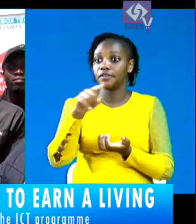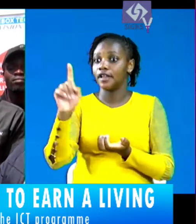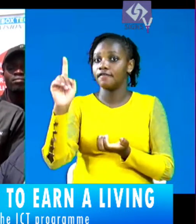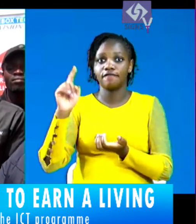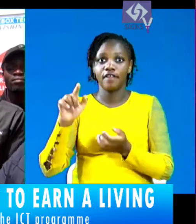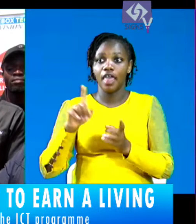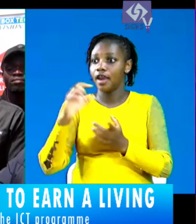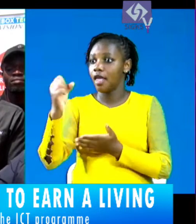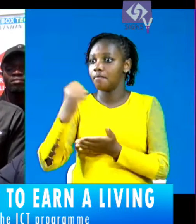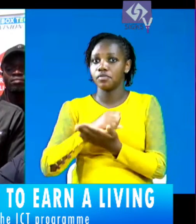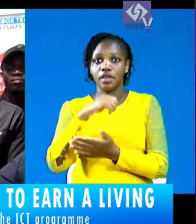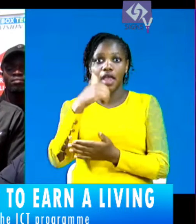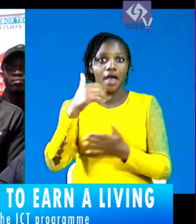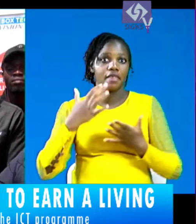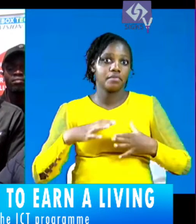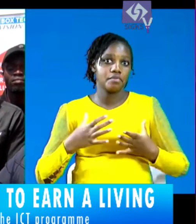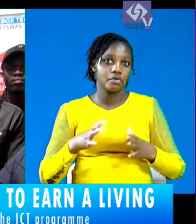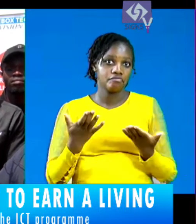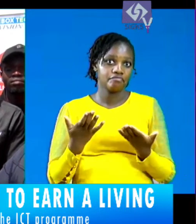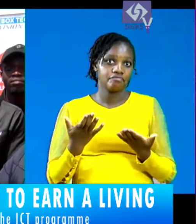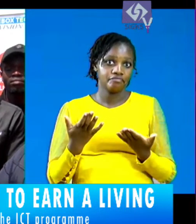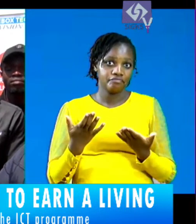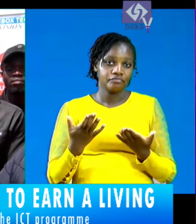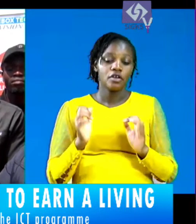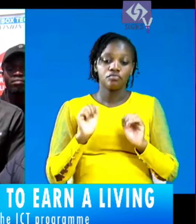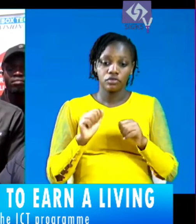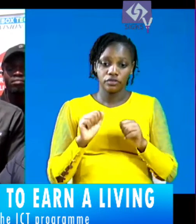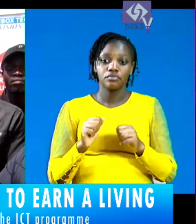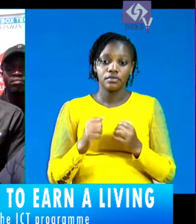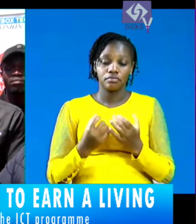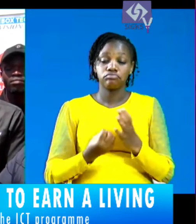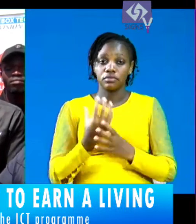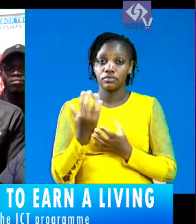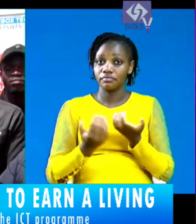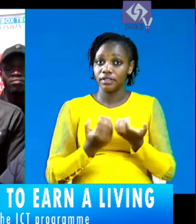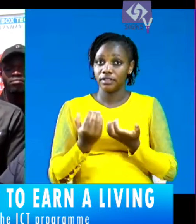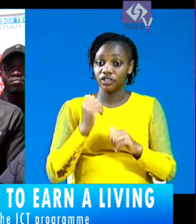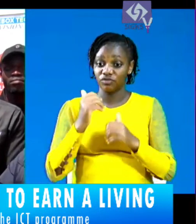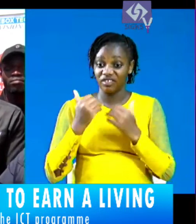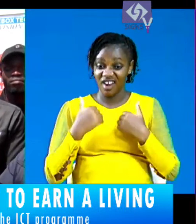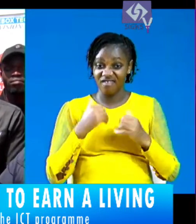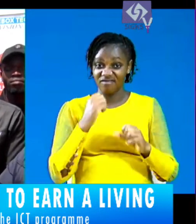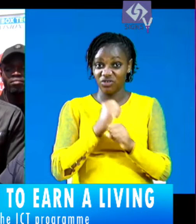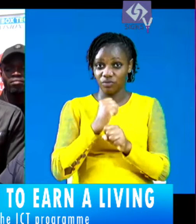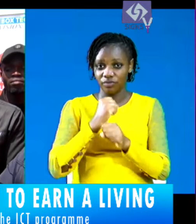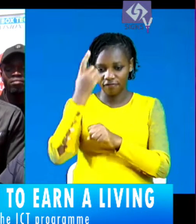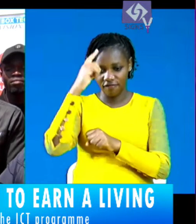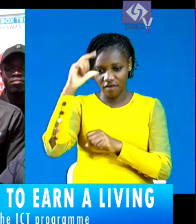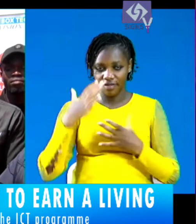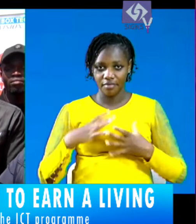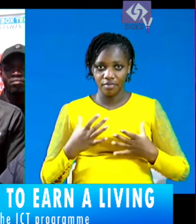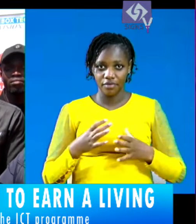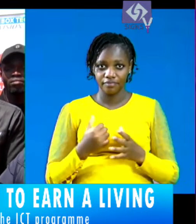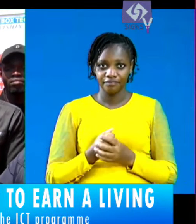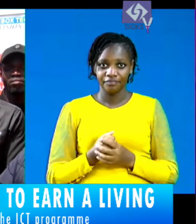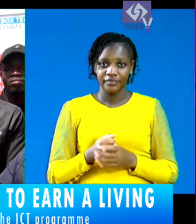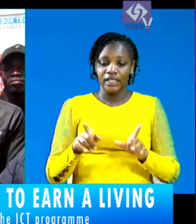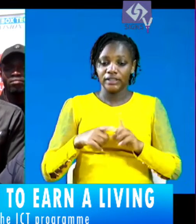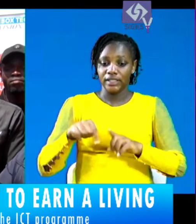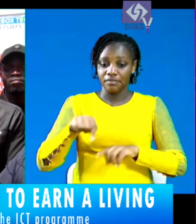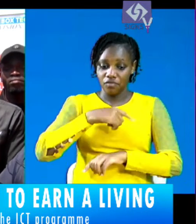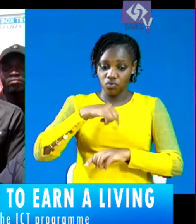also for other people. They can be able to create businesses that create employment for other people. As a county